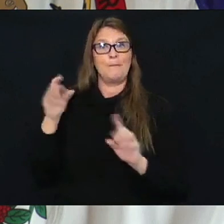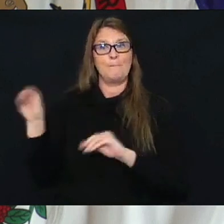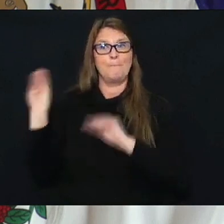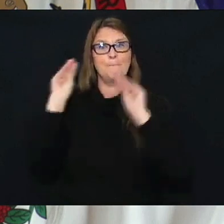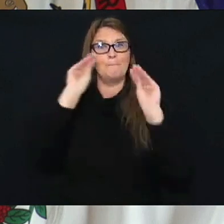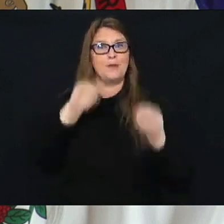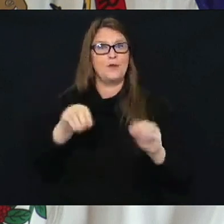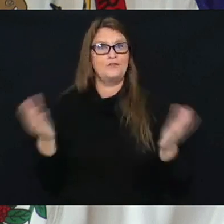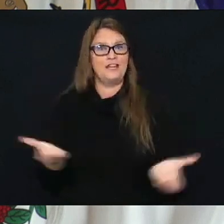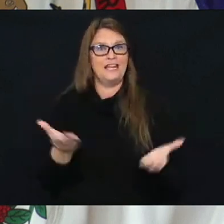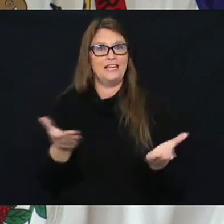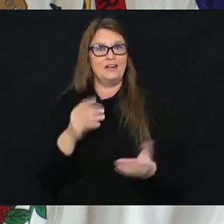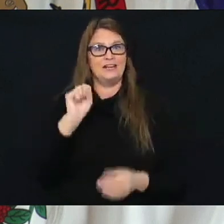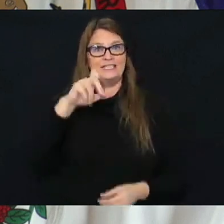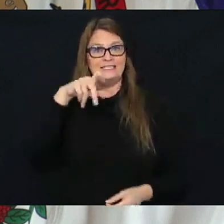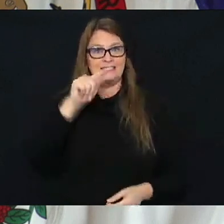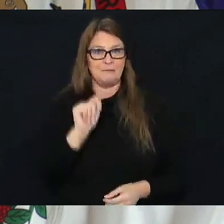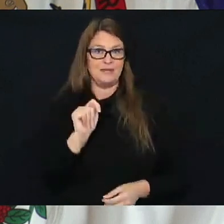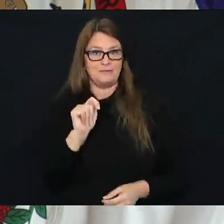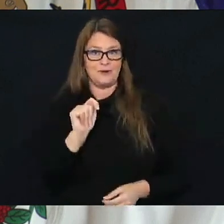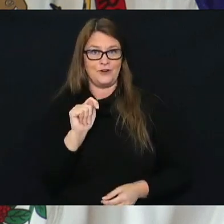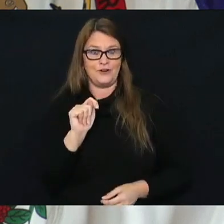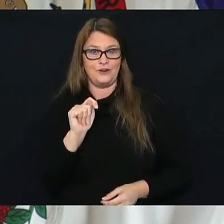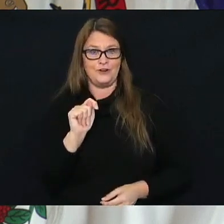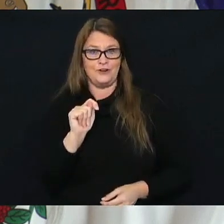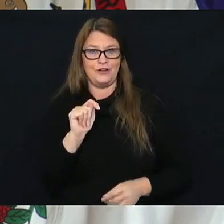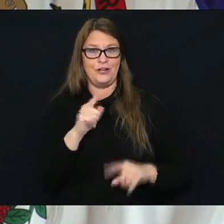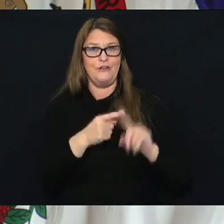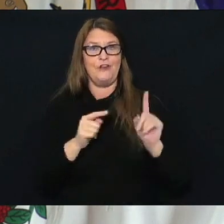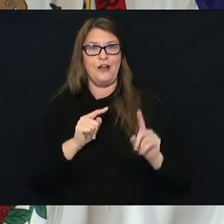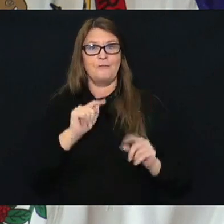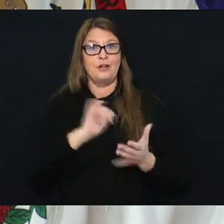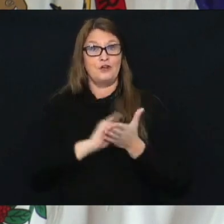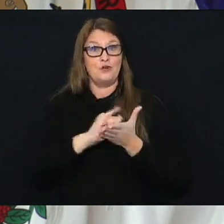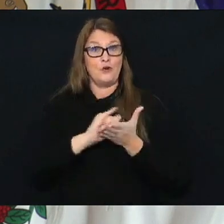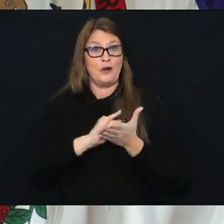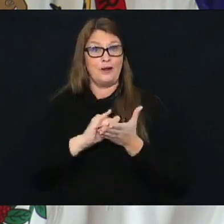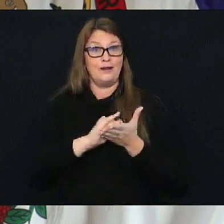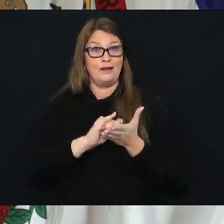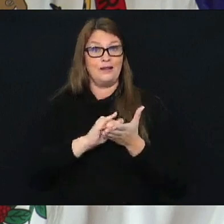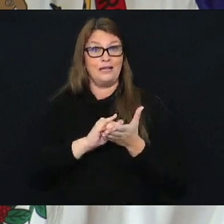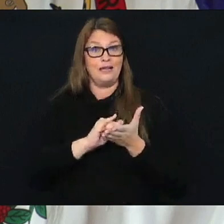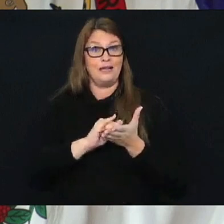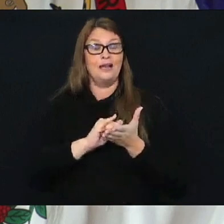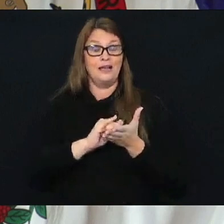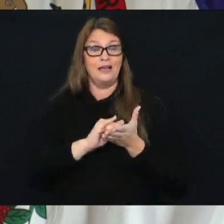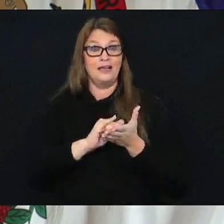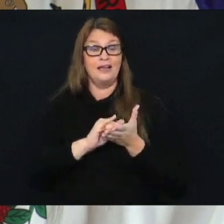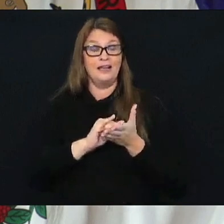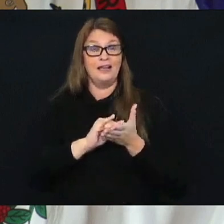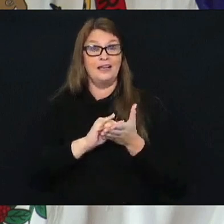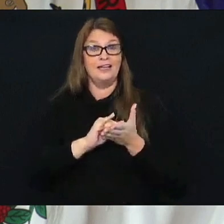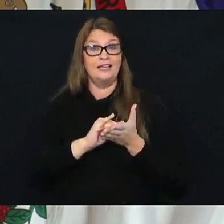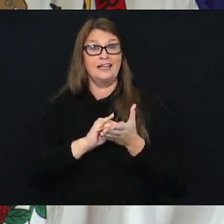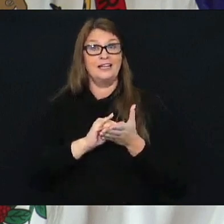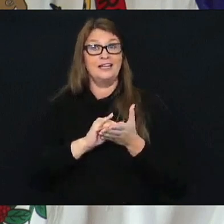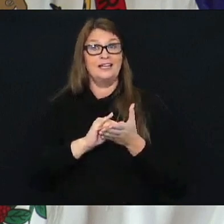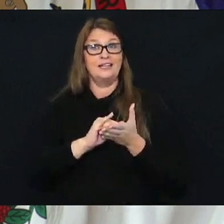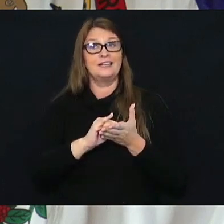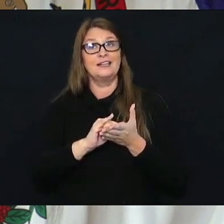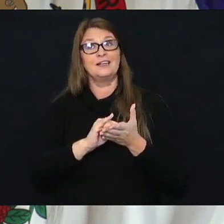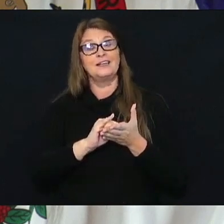moved here in September, she says, from upstate New York. And